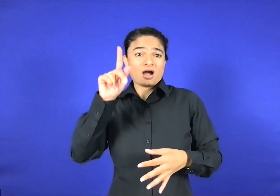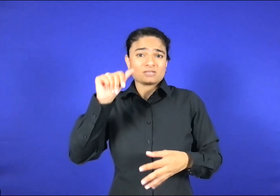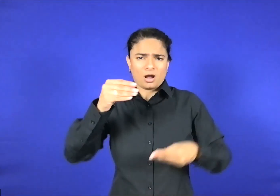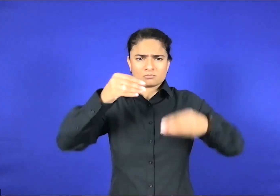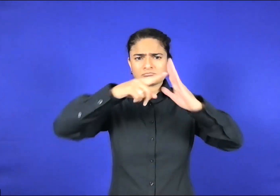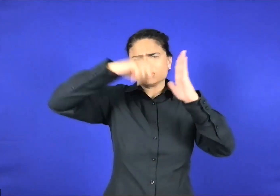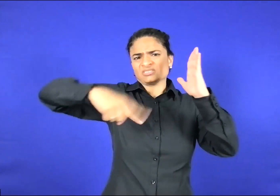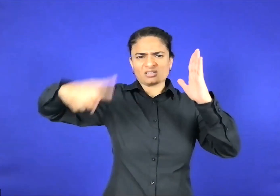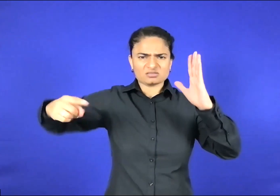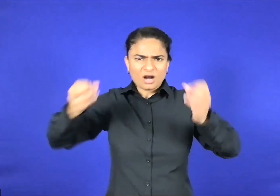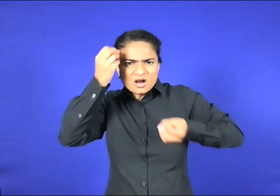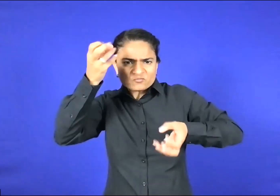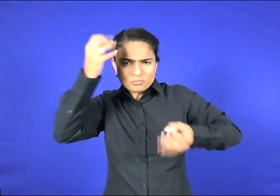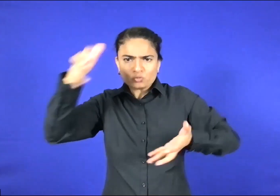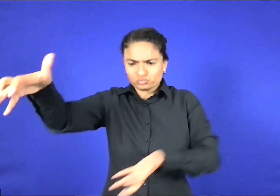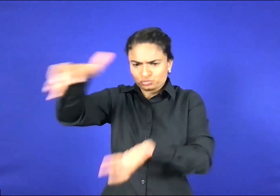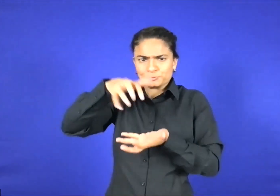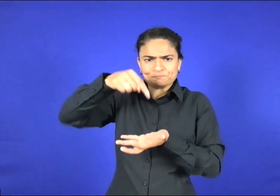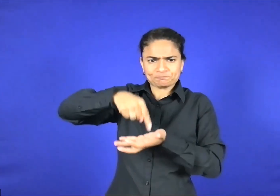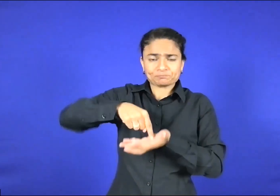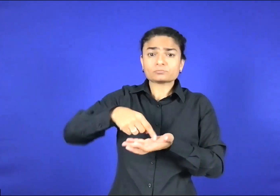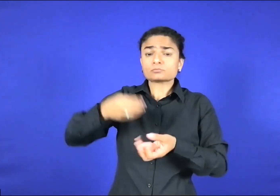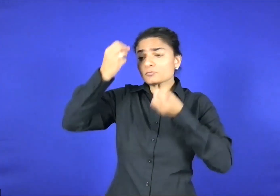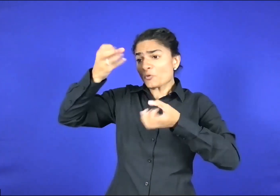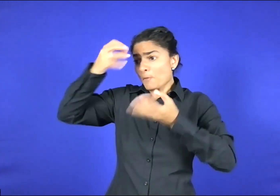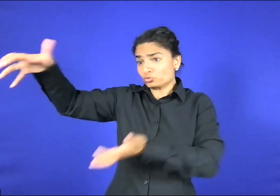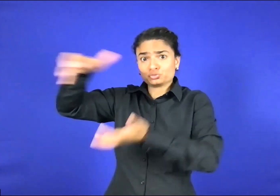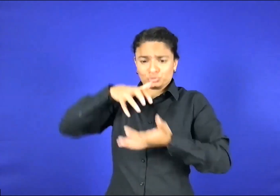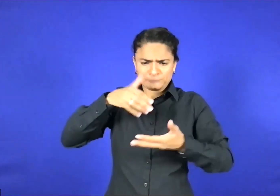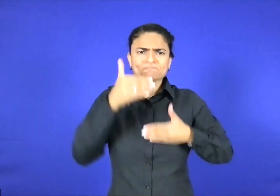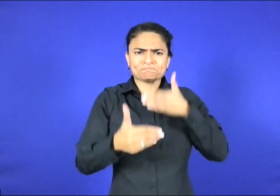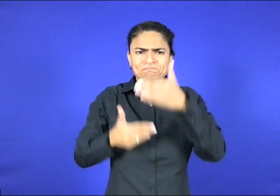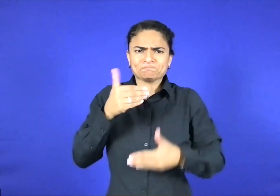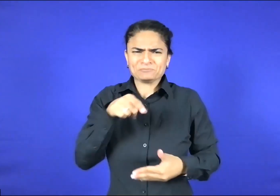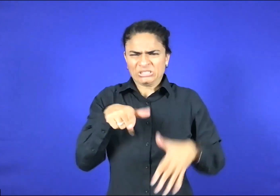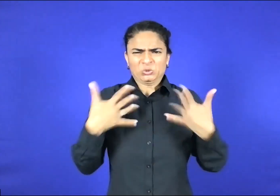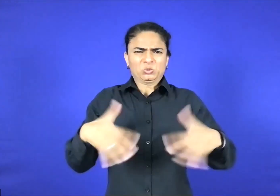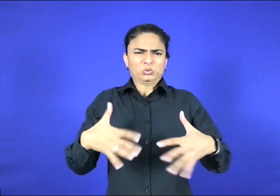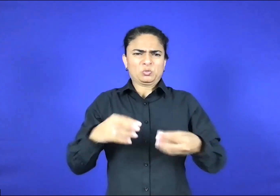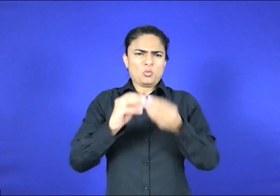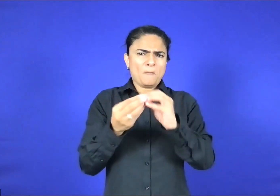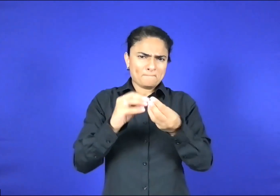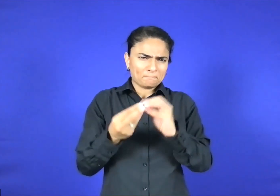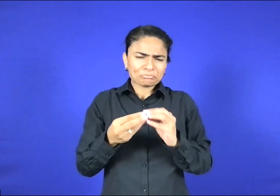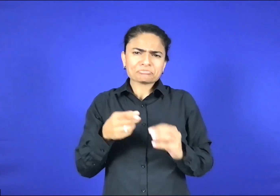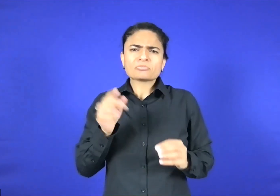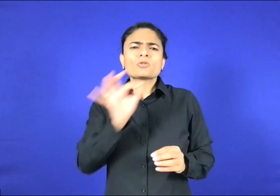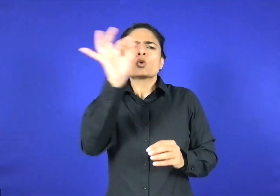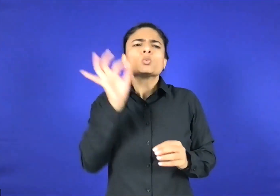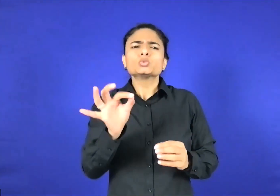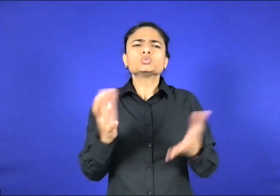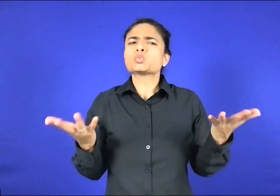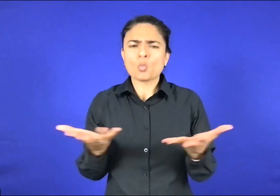in Q&A, and this can be addressed by any panelist who feels